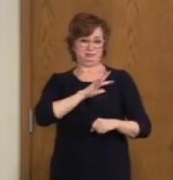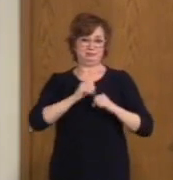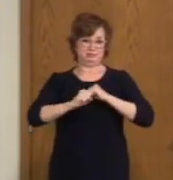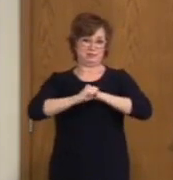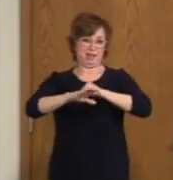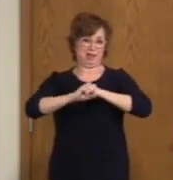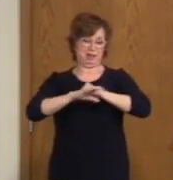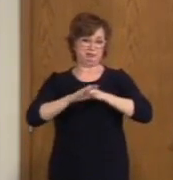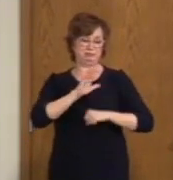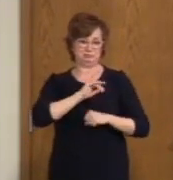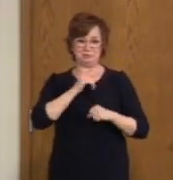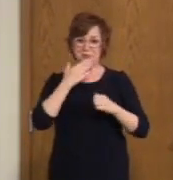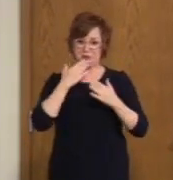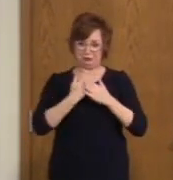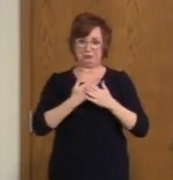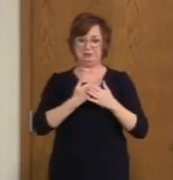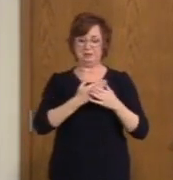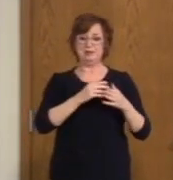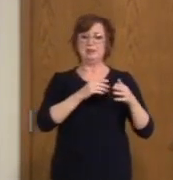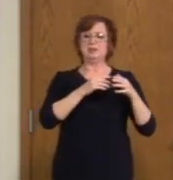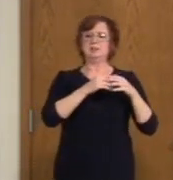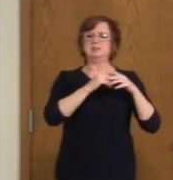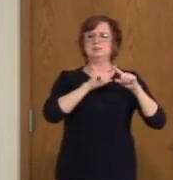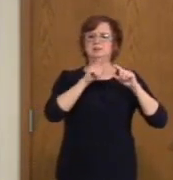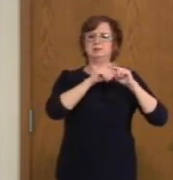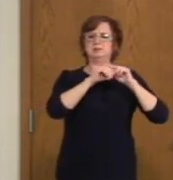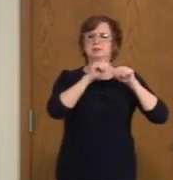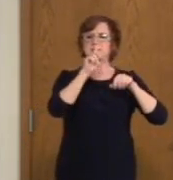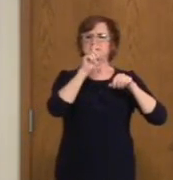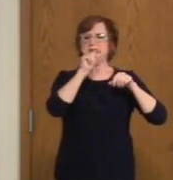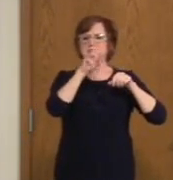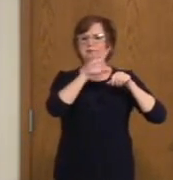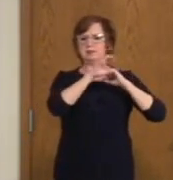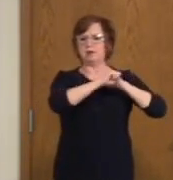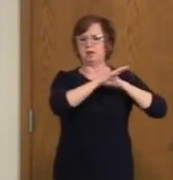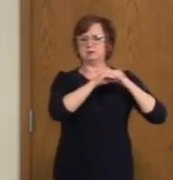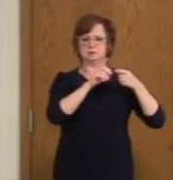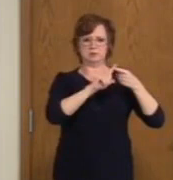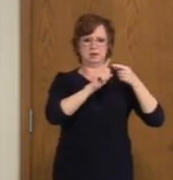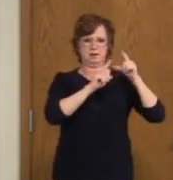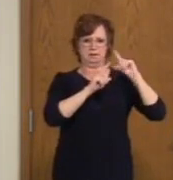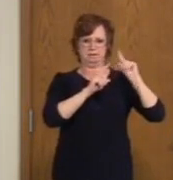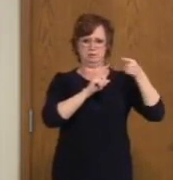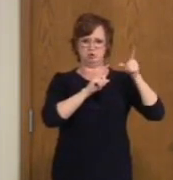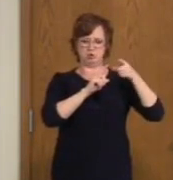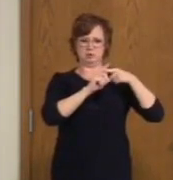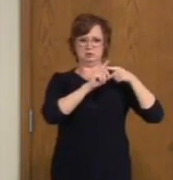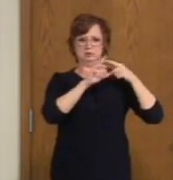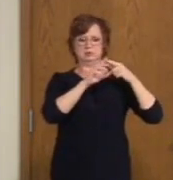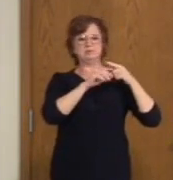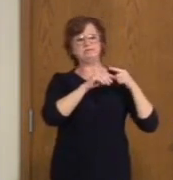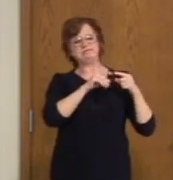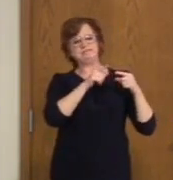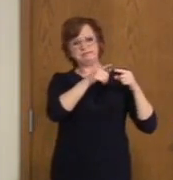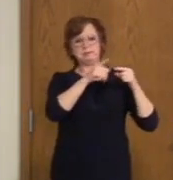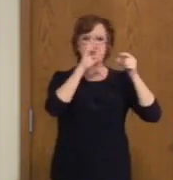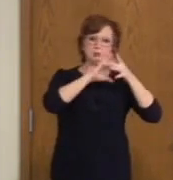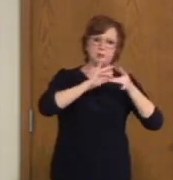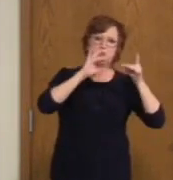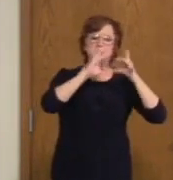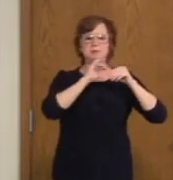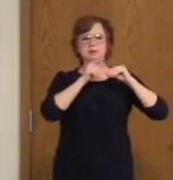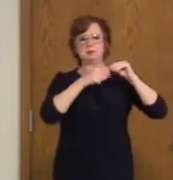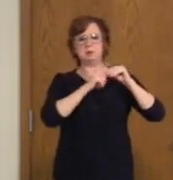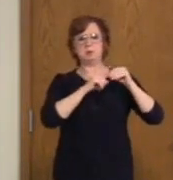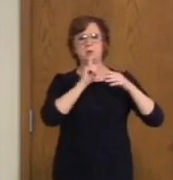think they're actually great. The first one reminds us a lot about the things that we may have missed over the course of the past